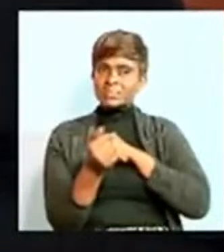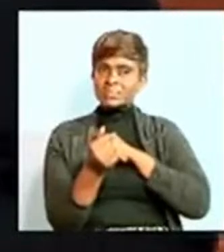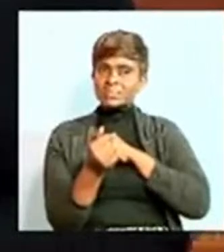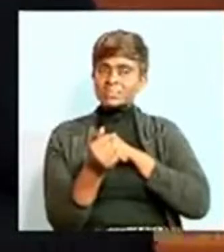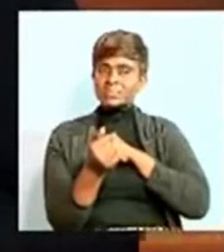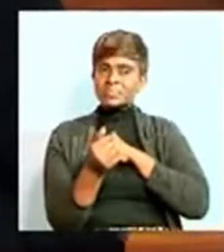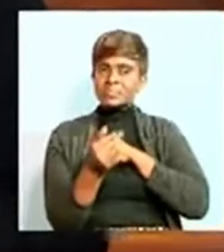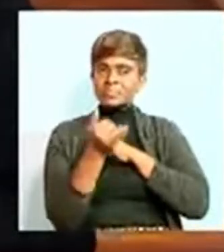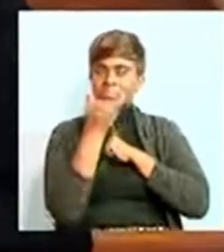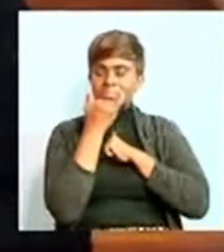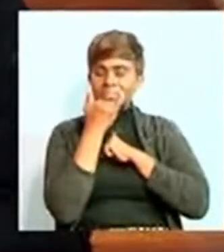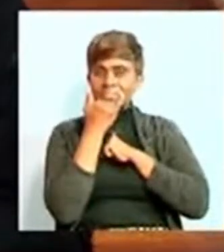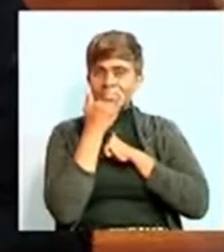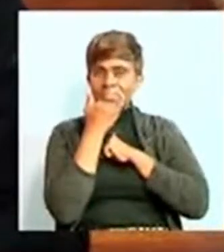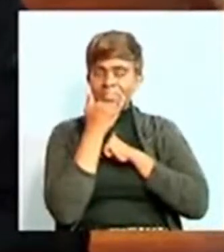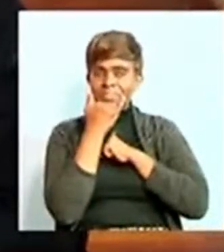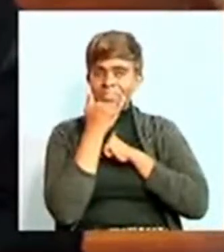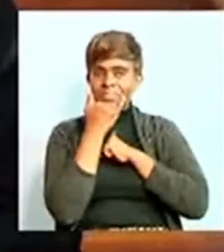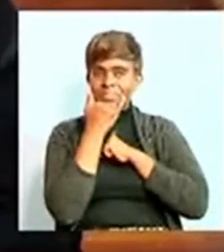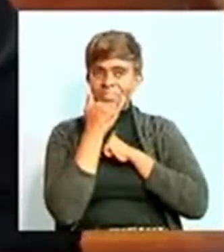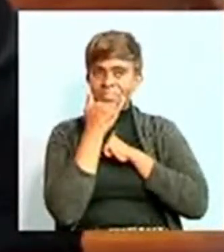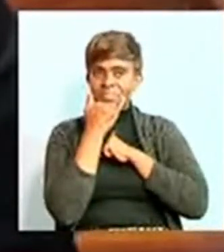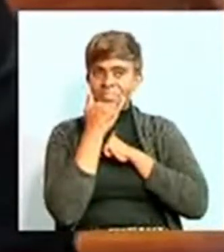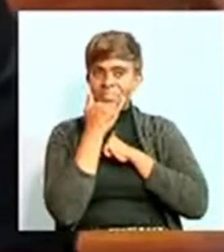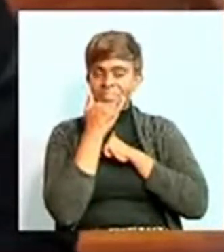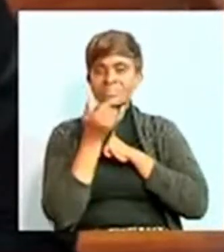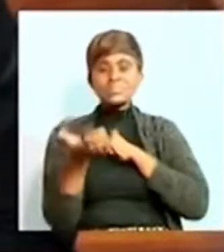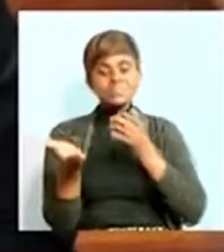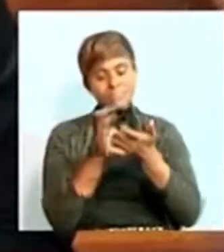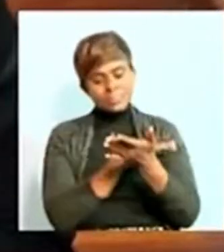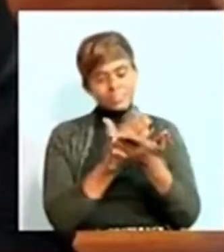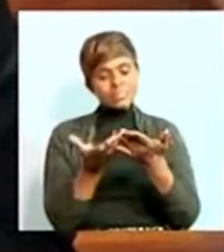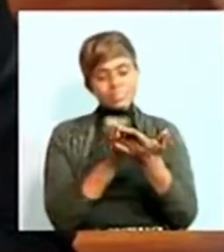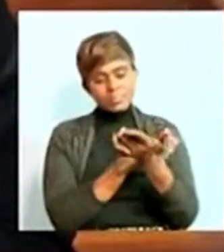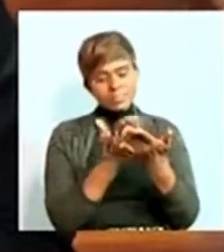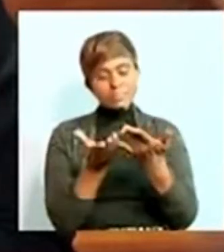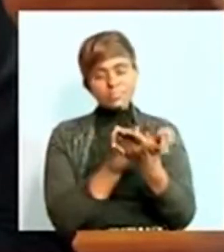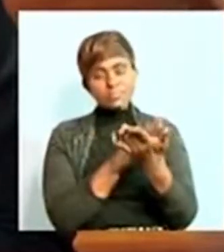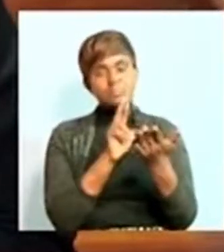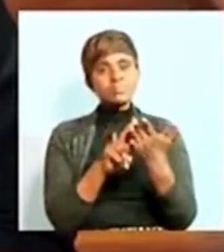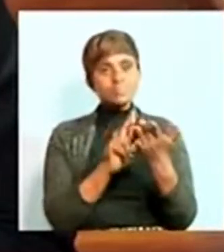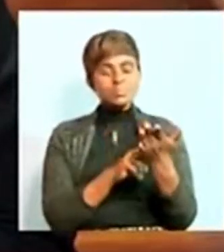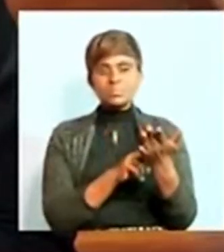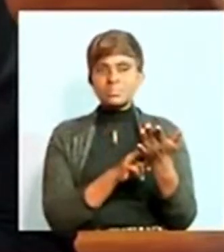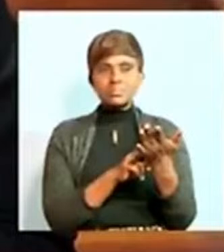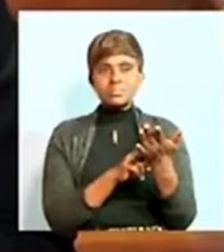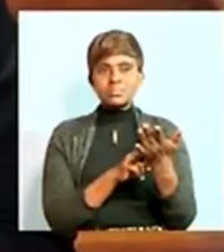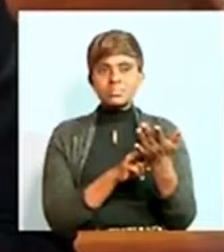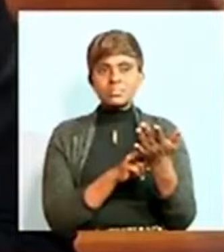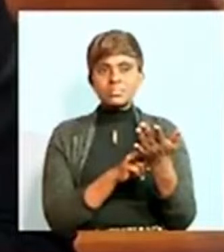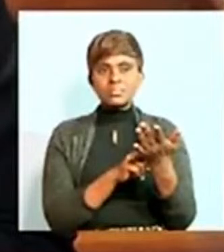for this omission, maybe I end there. Chair, if we were to go through this report,